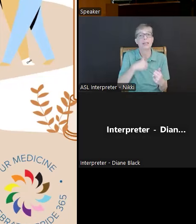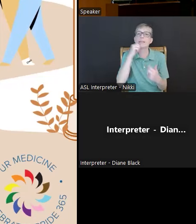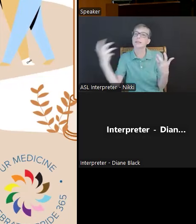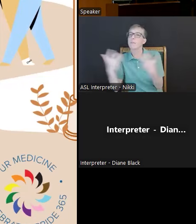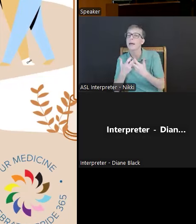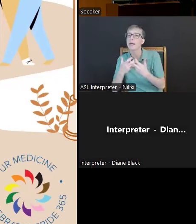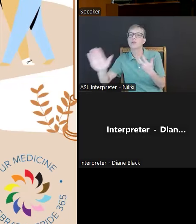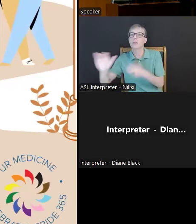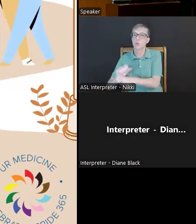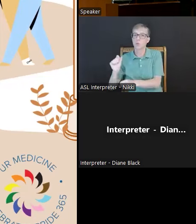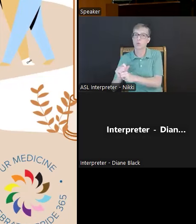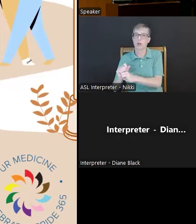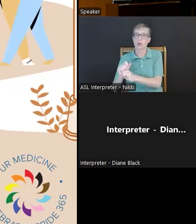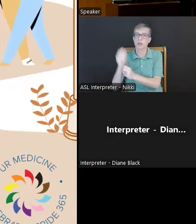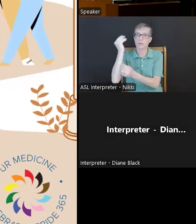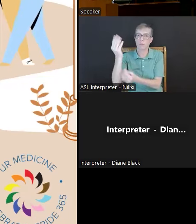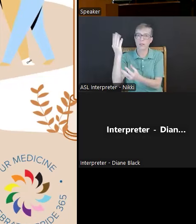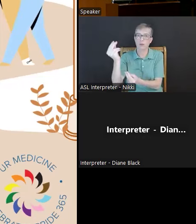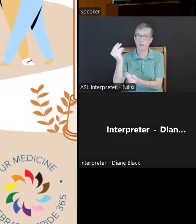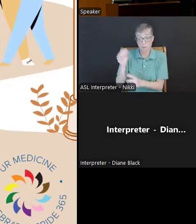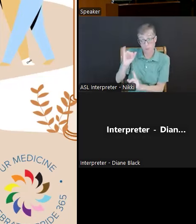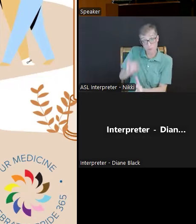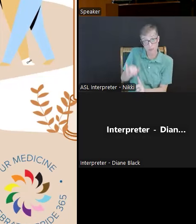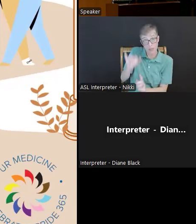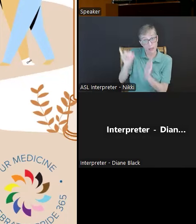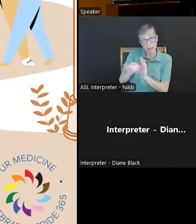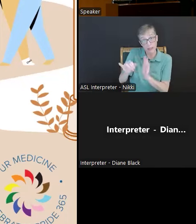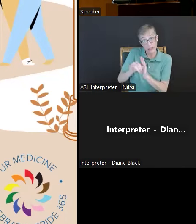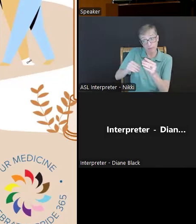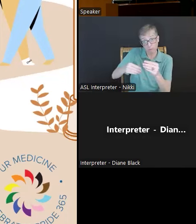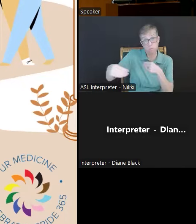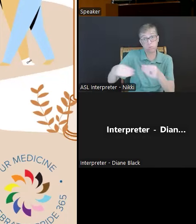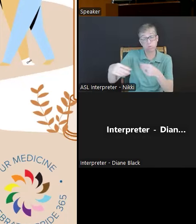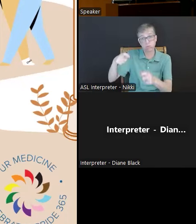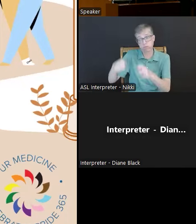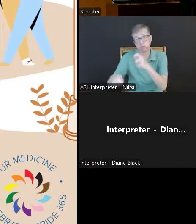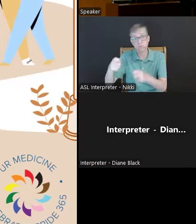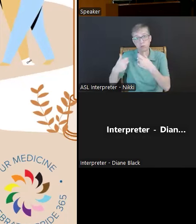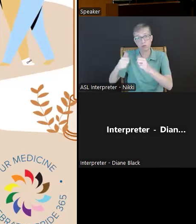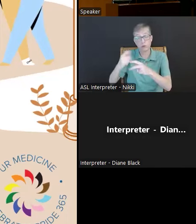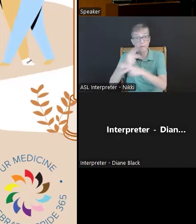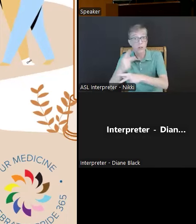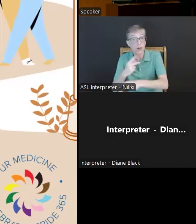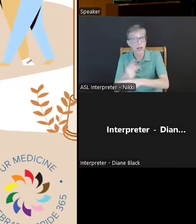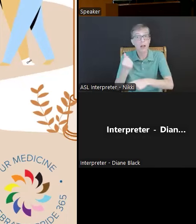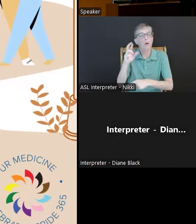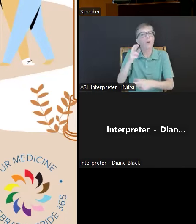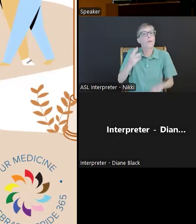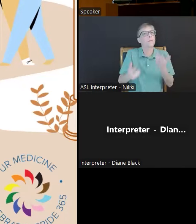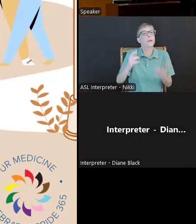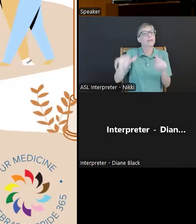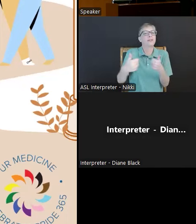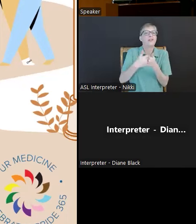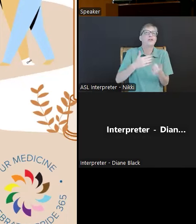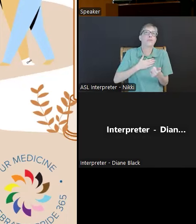this somebody who has a fluid identity that we're figuring it out? Is this somebody who my blind spots may be challenged because the way